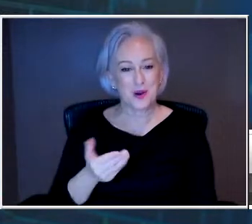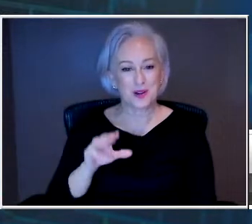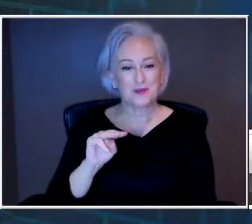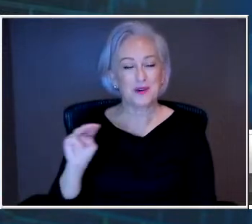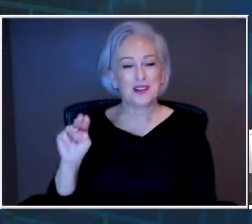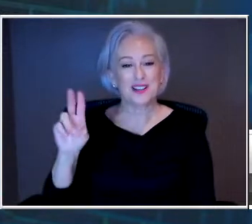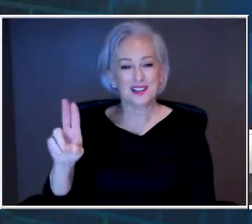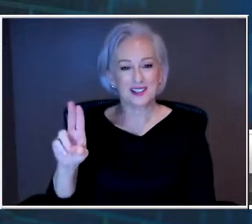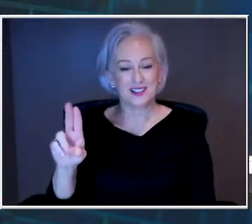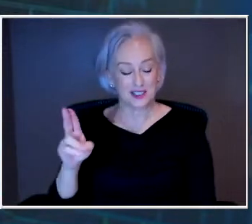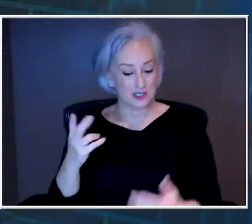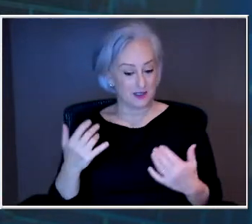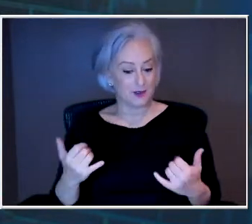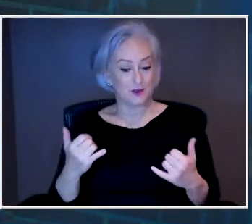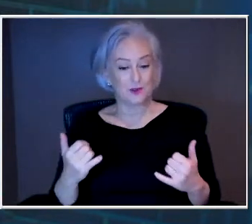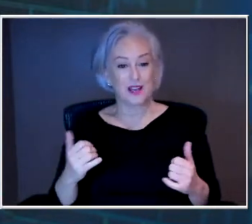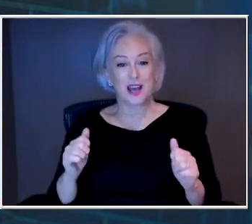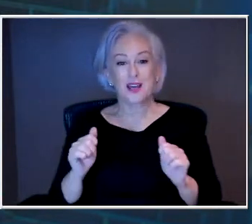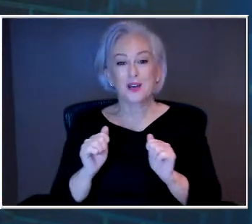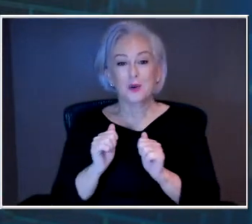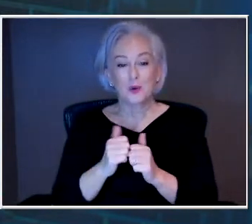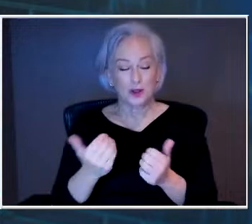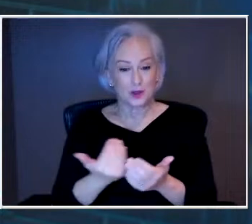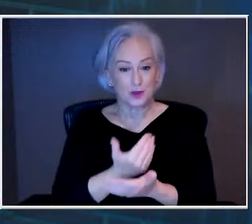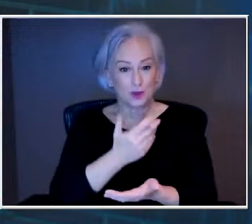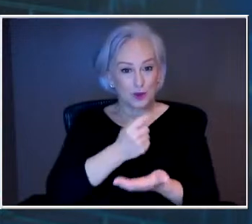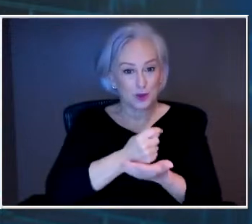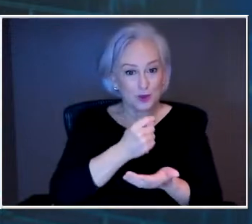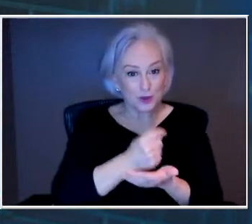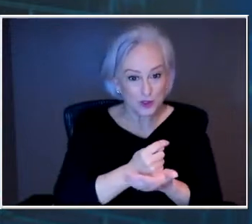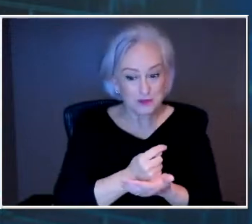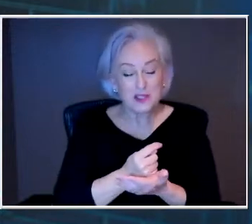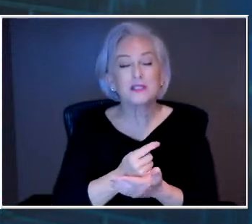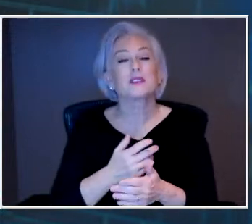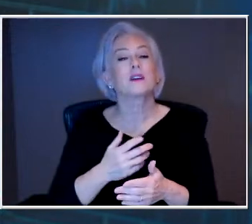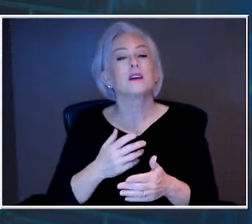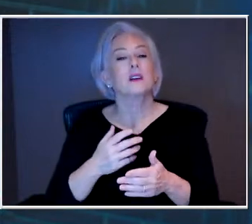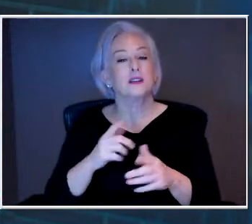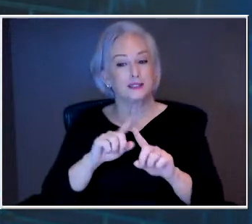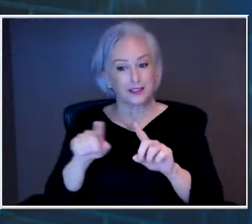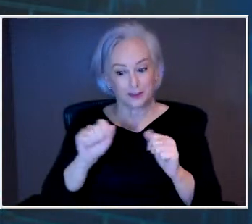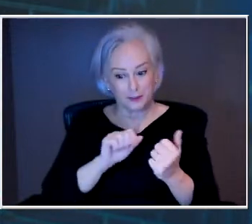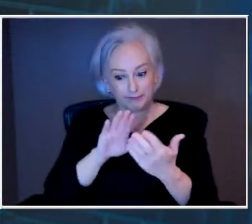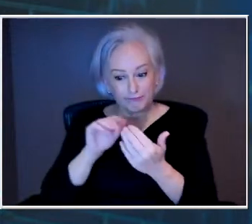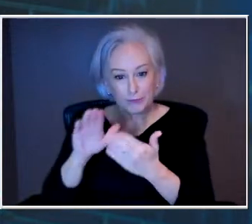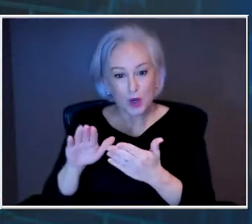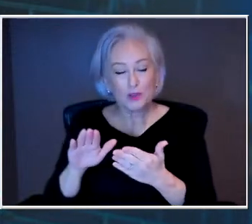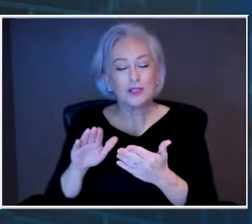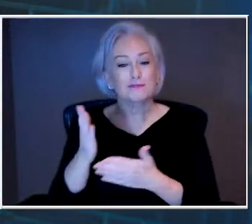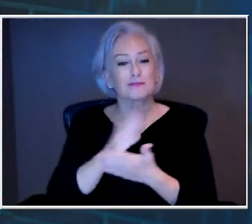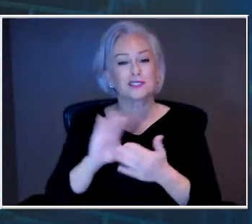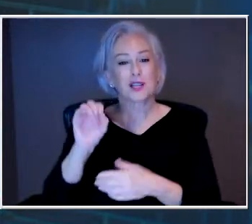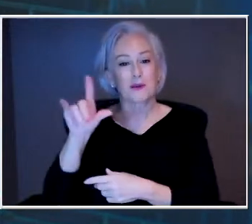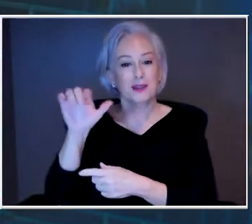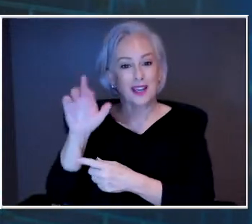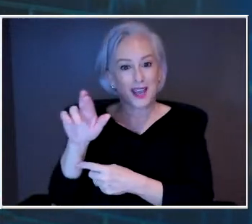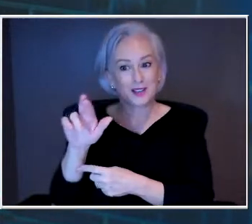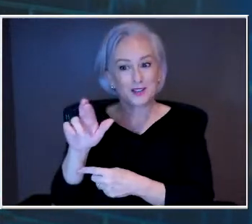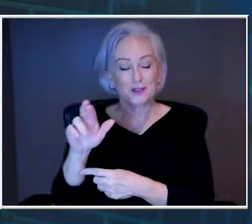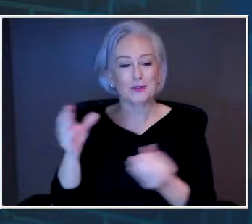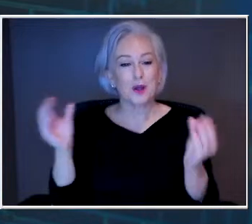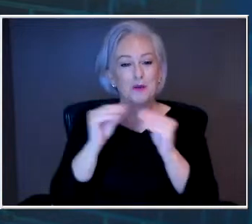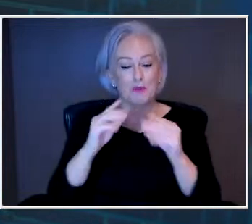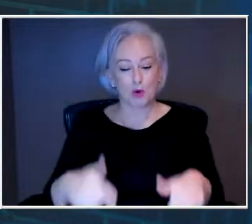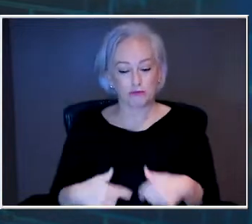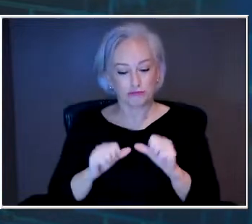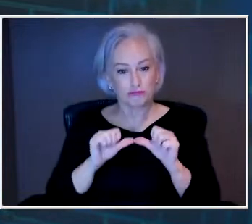treatment, some cancers are thankfully very survivable. Today, we're learning more about one kind of cancer, though, that still remains tough